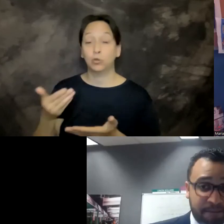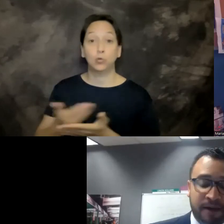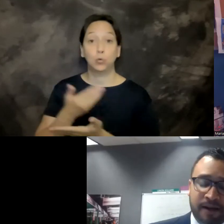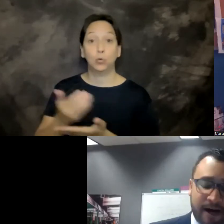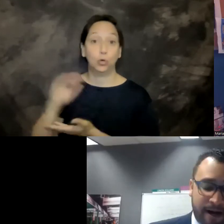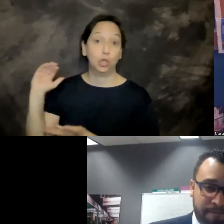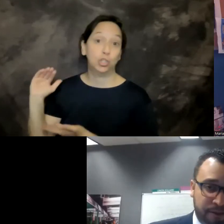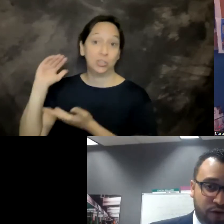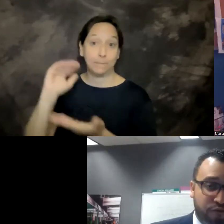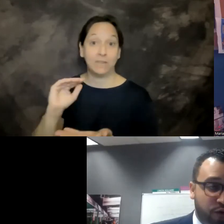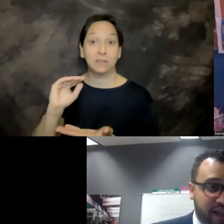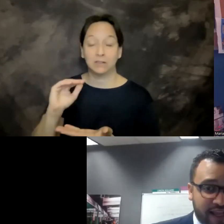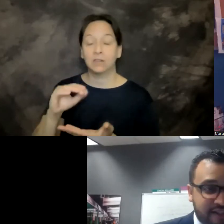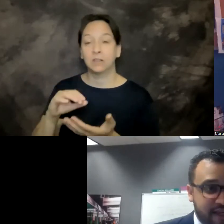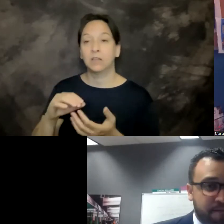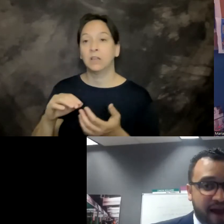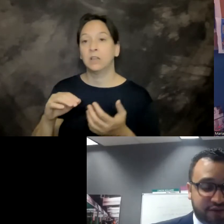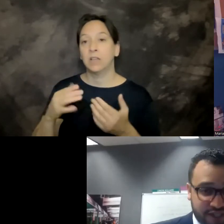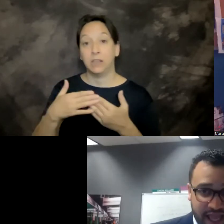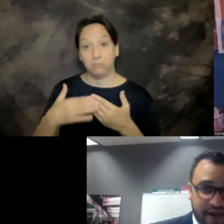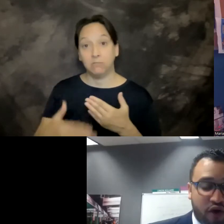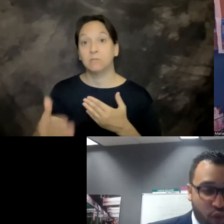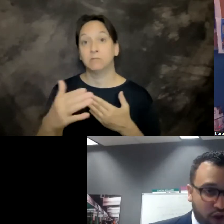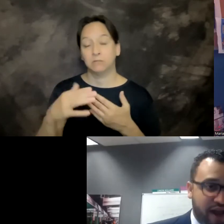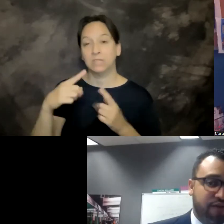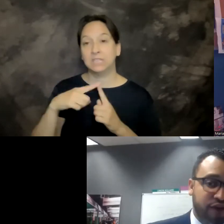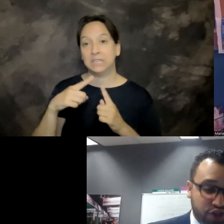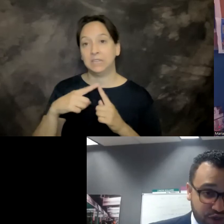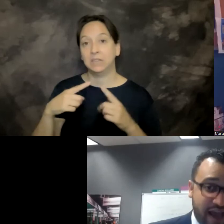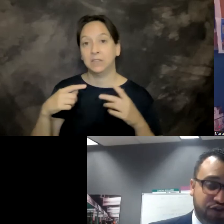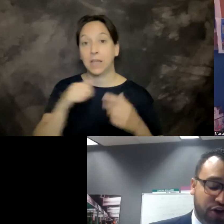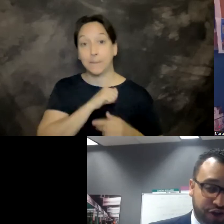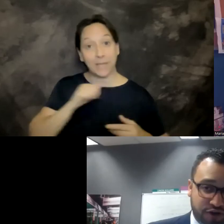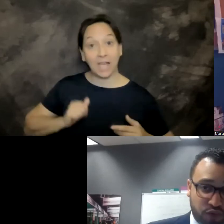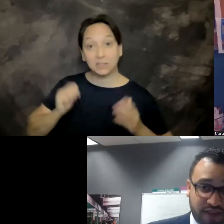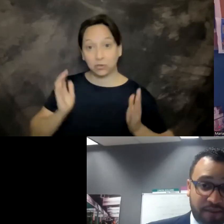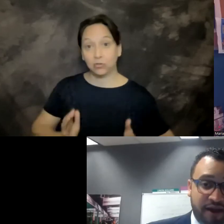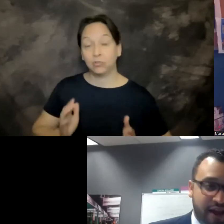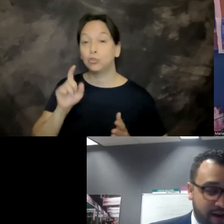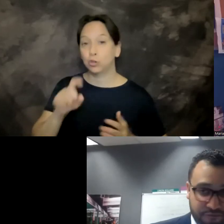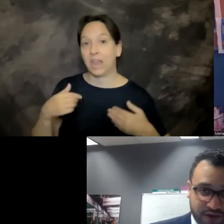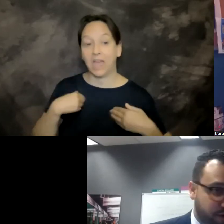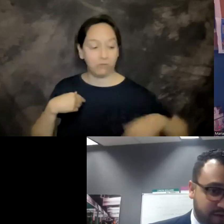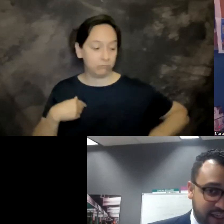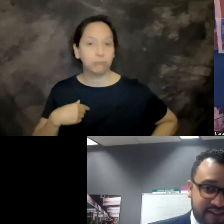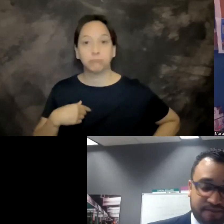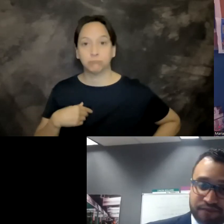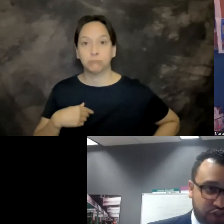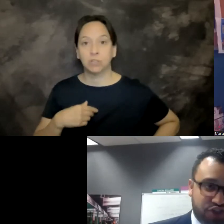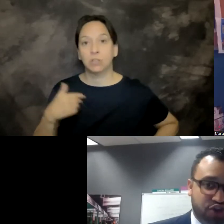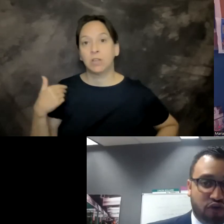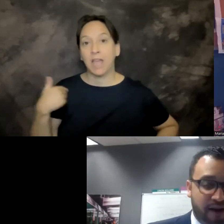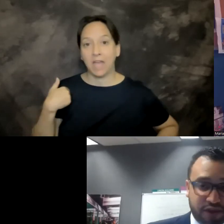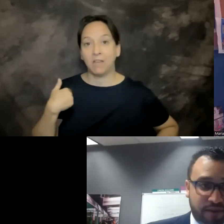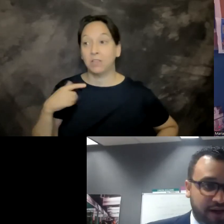the same going forward. And T ambassadors, again, should have Charlie cards with them. And if someone needs them, they